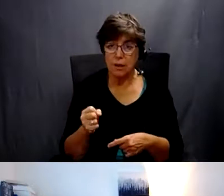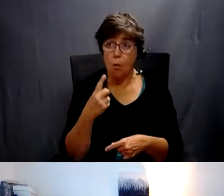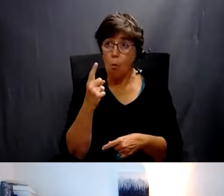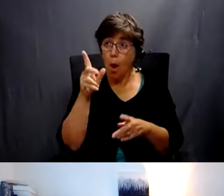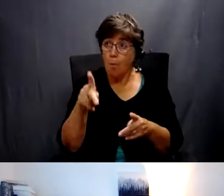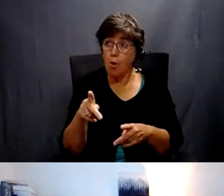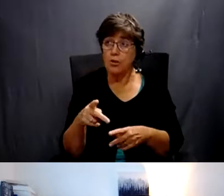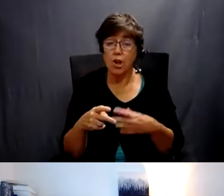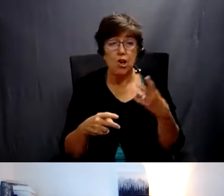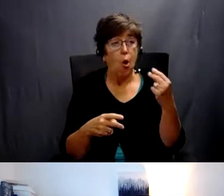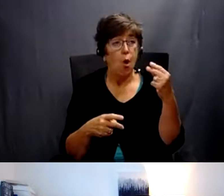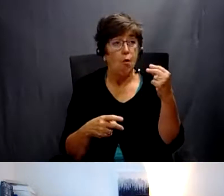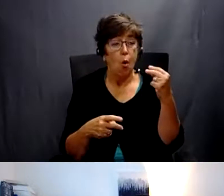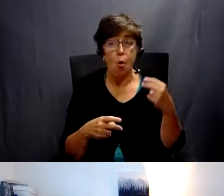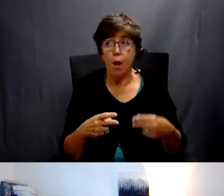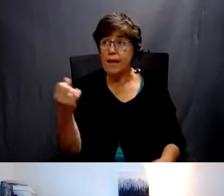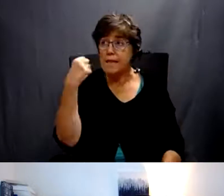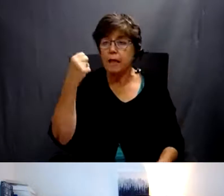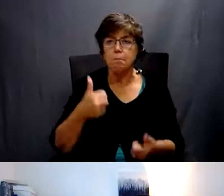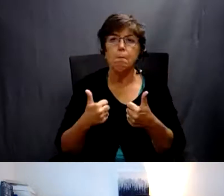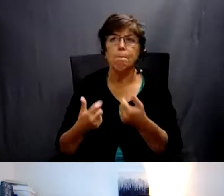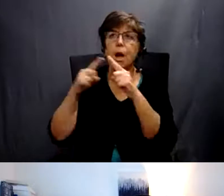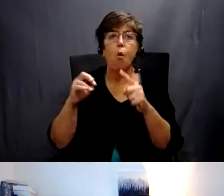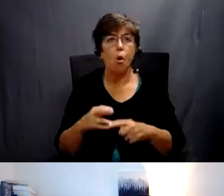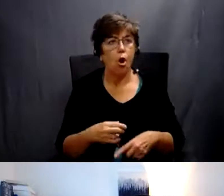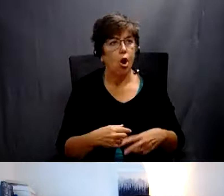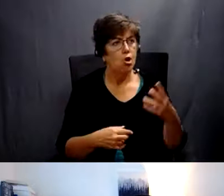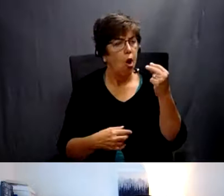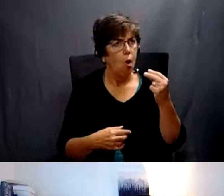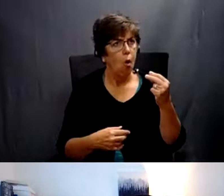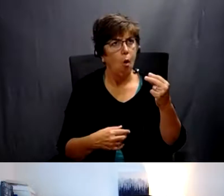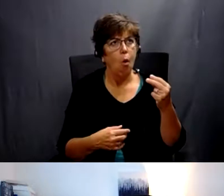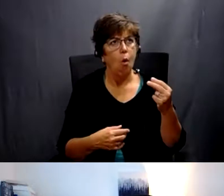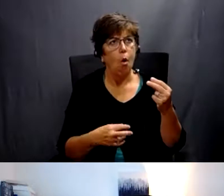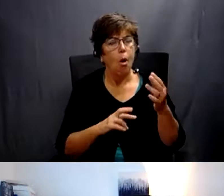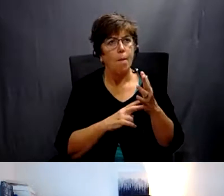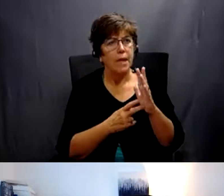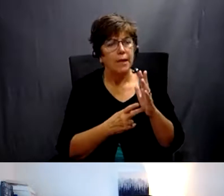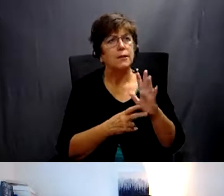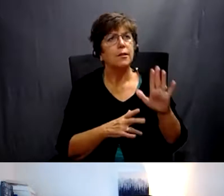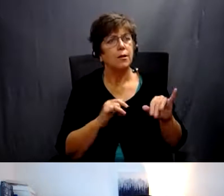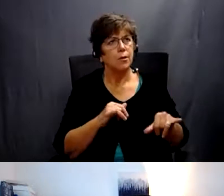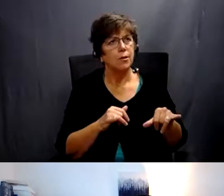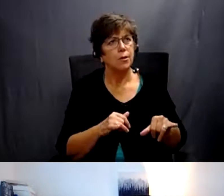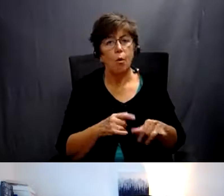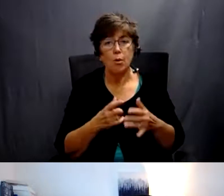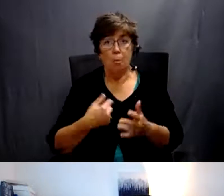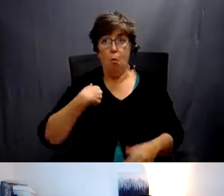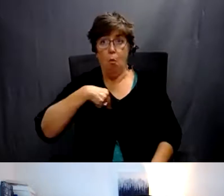make a difference and that one no can make a difference. Like I said, that being able to say, no, that's